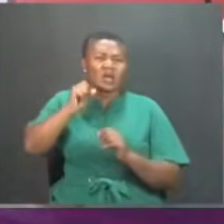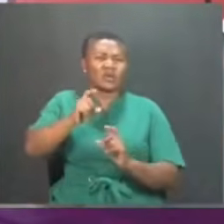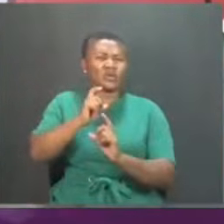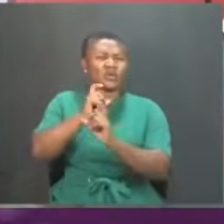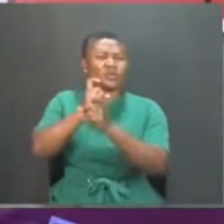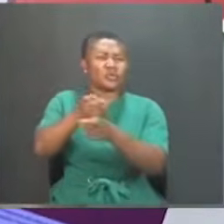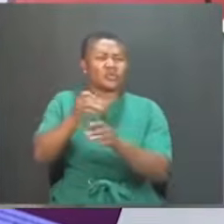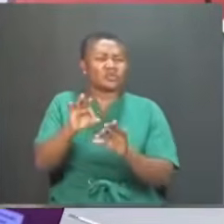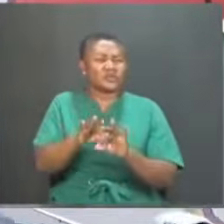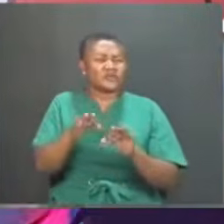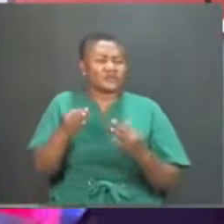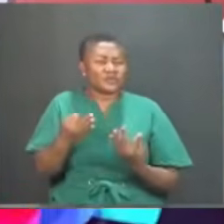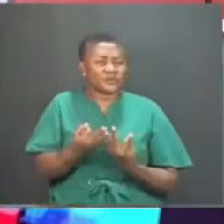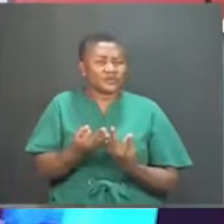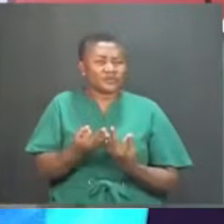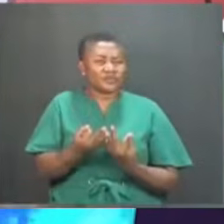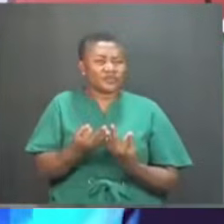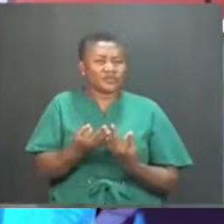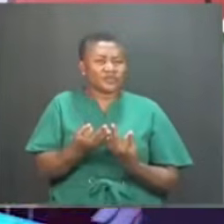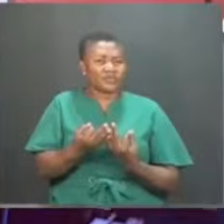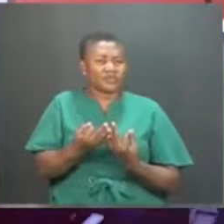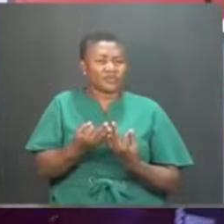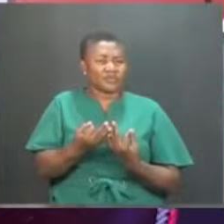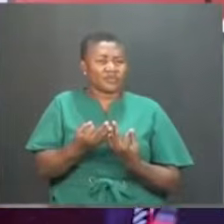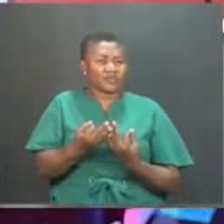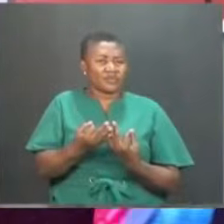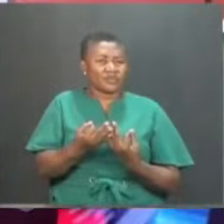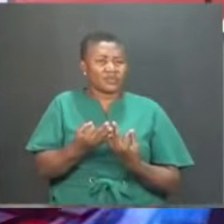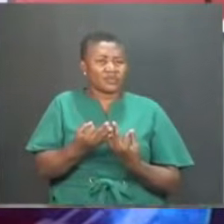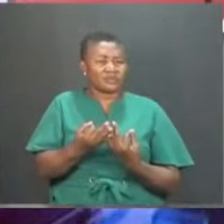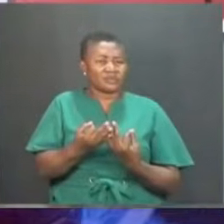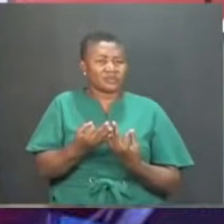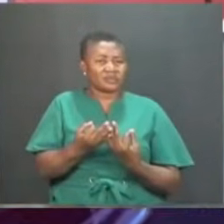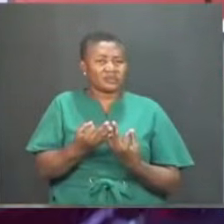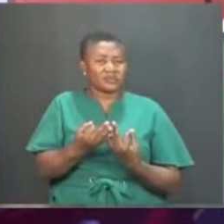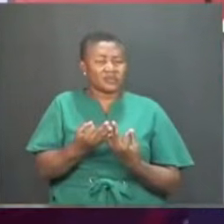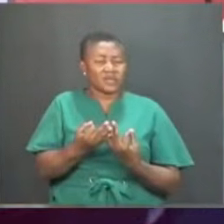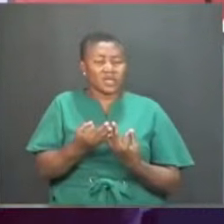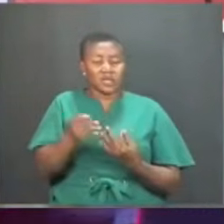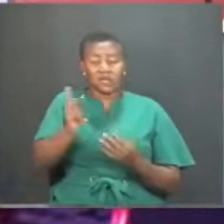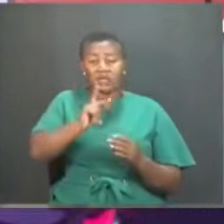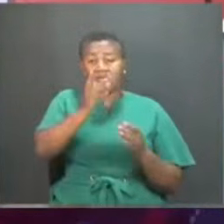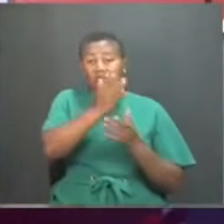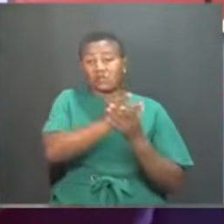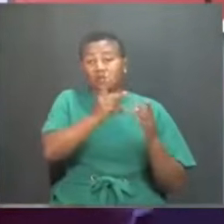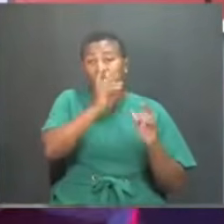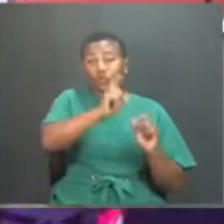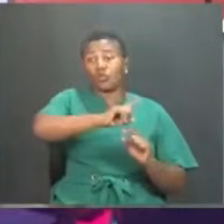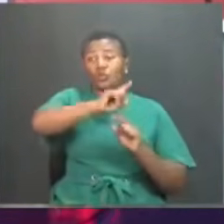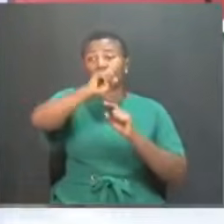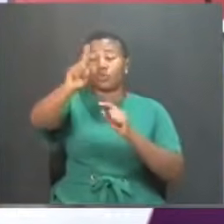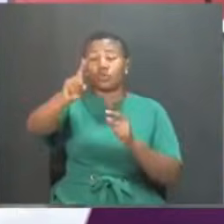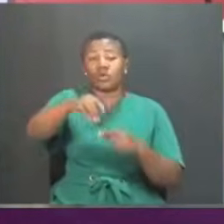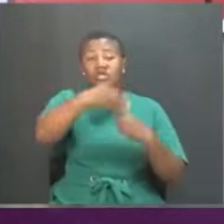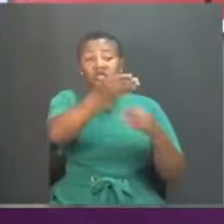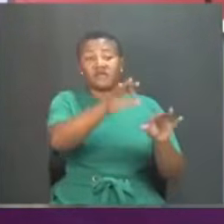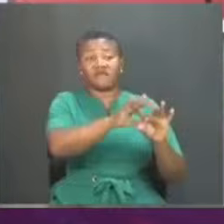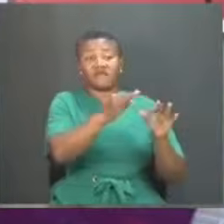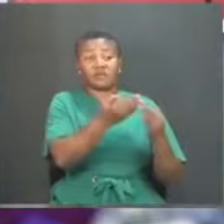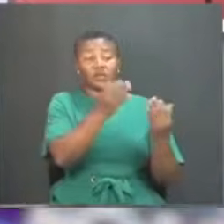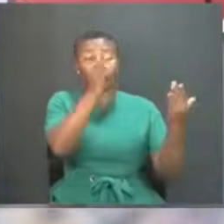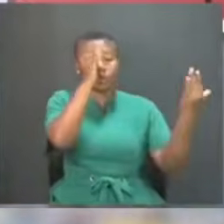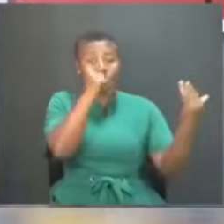people or the family members that are going out there to give them hopes ended up losing and losing their hopes. The